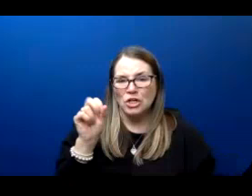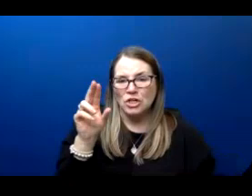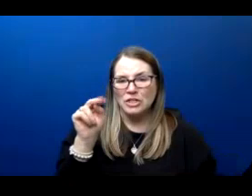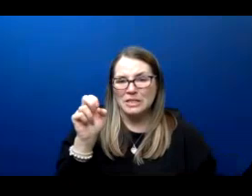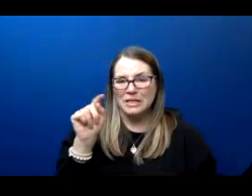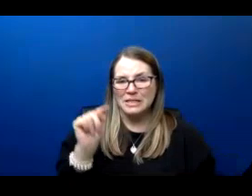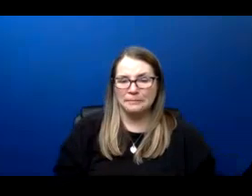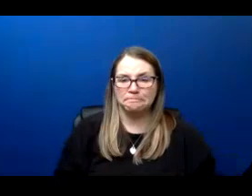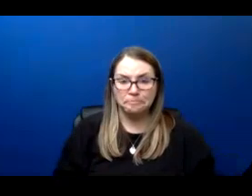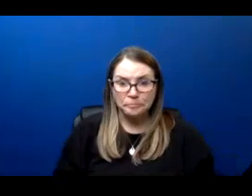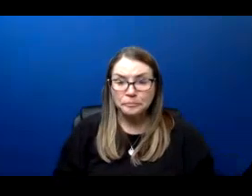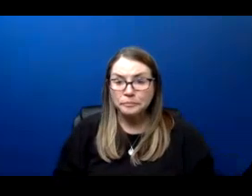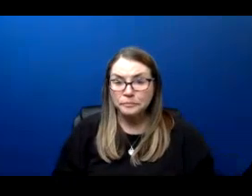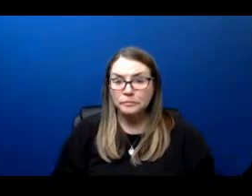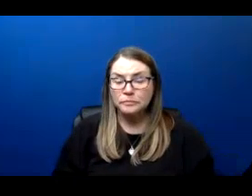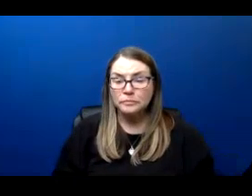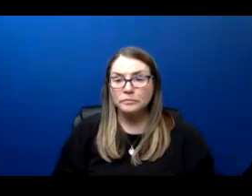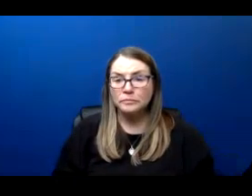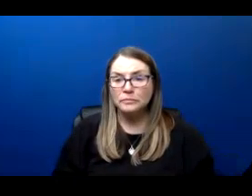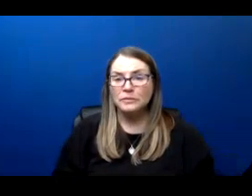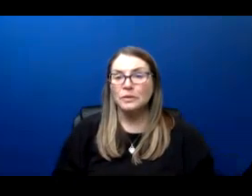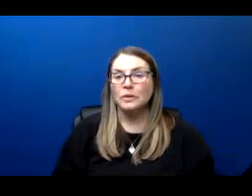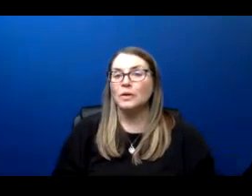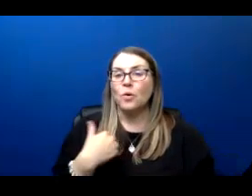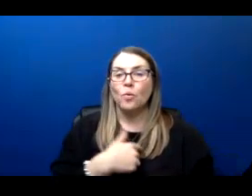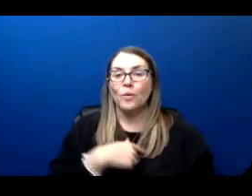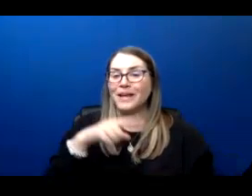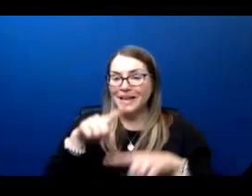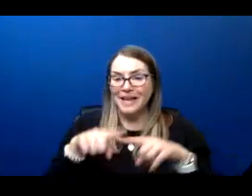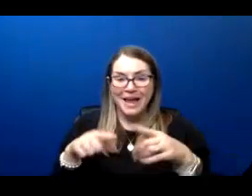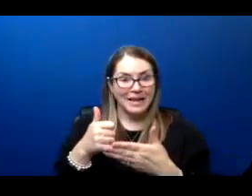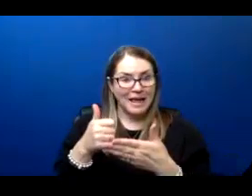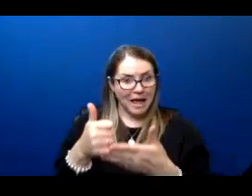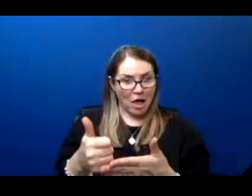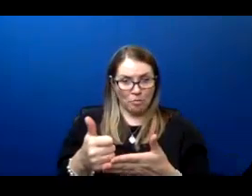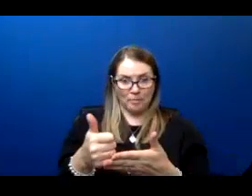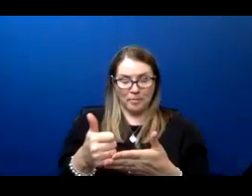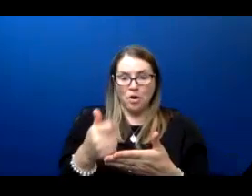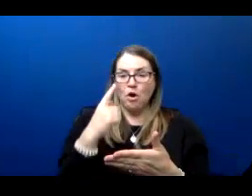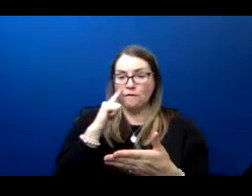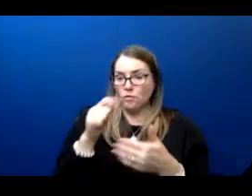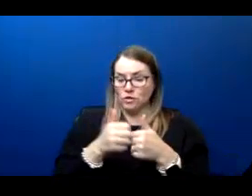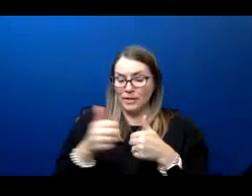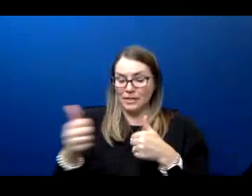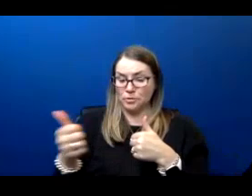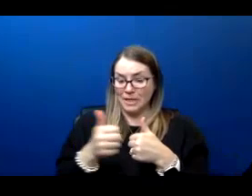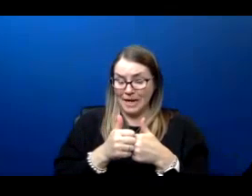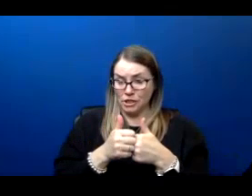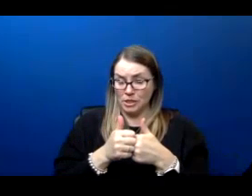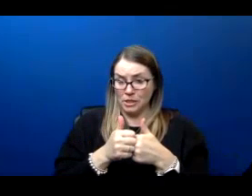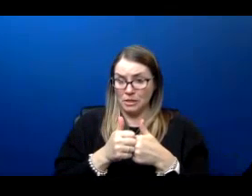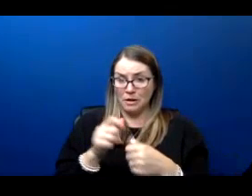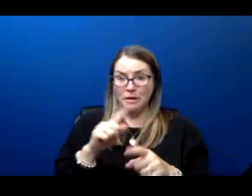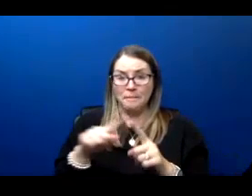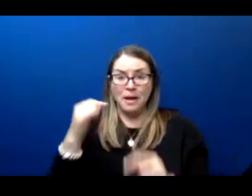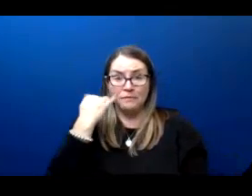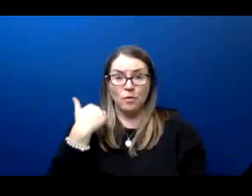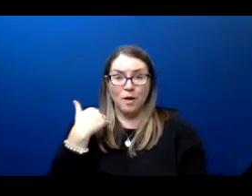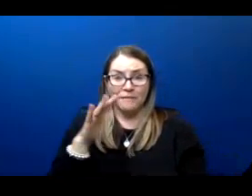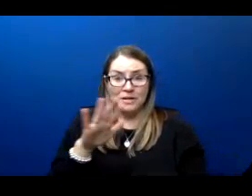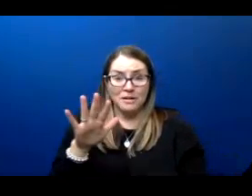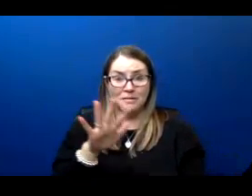away. So we unfortunately cannot coordinate logistics for transportation, but you have enough time,